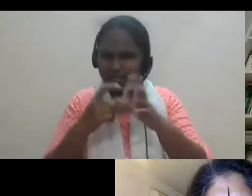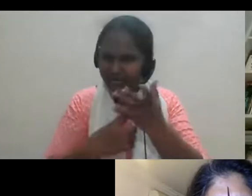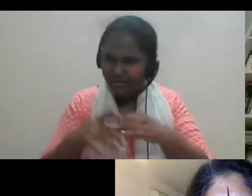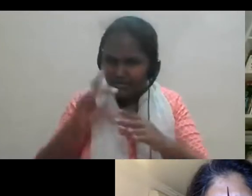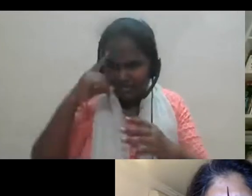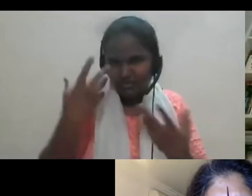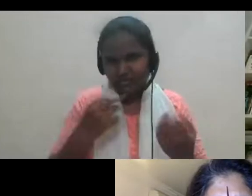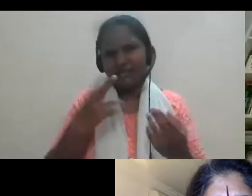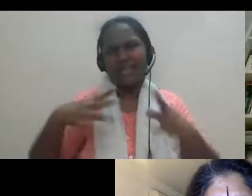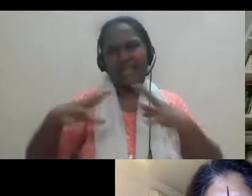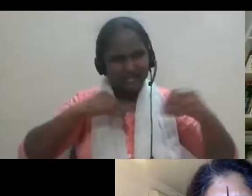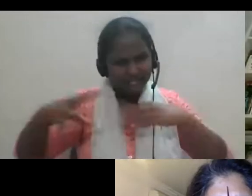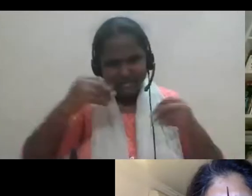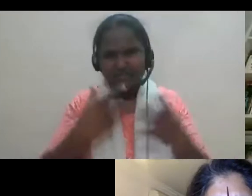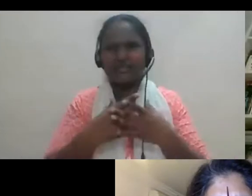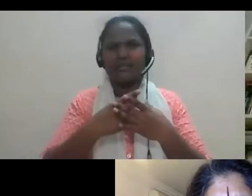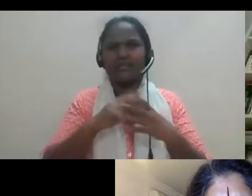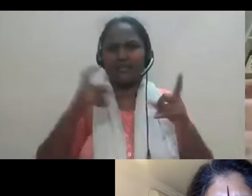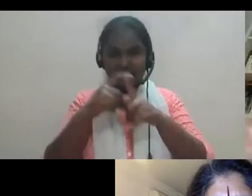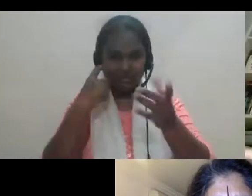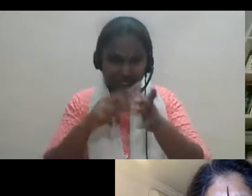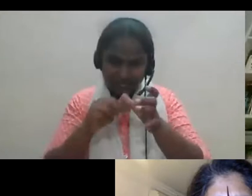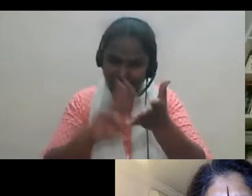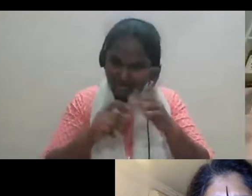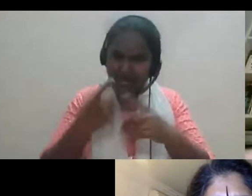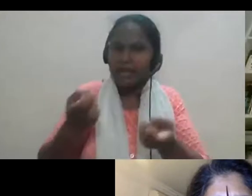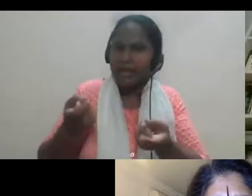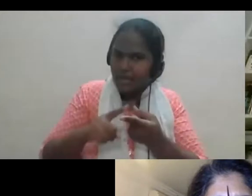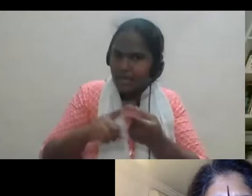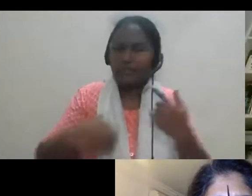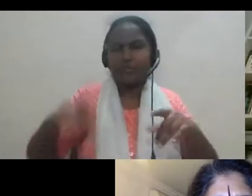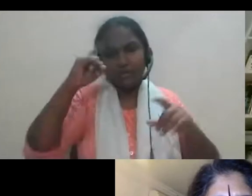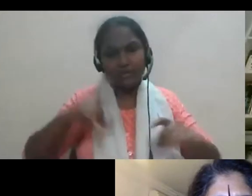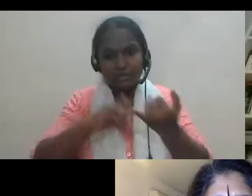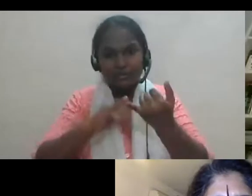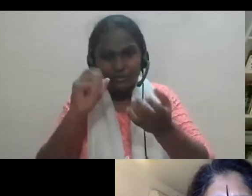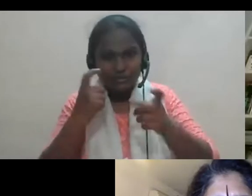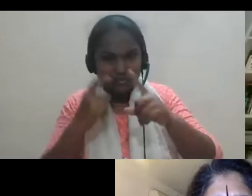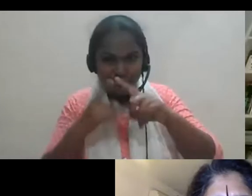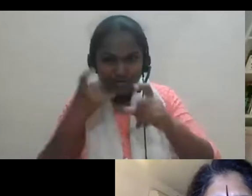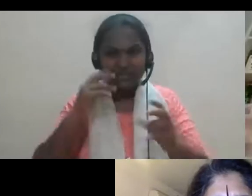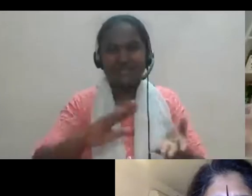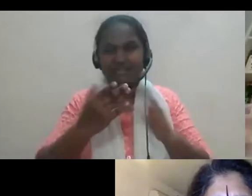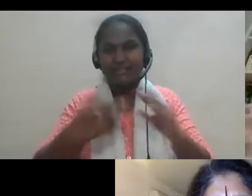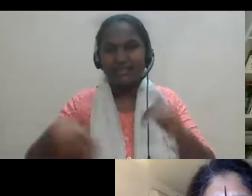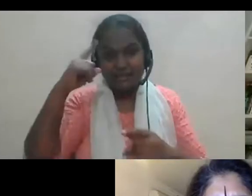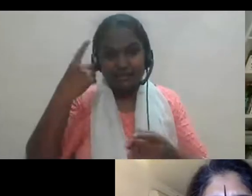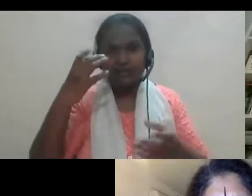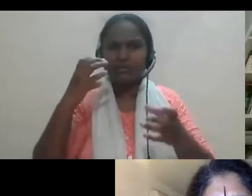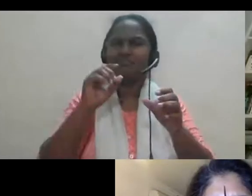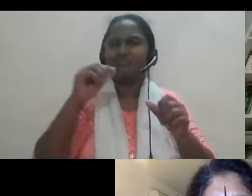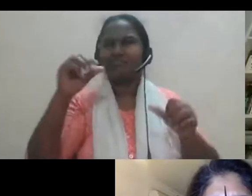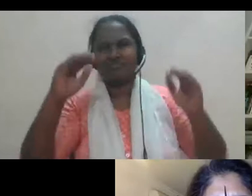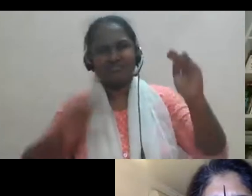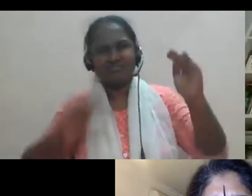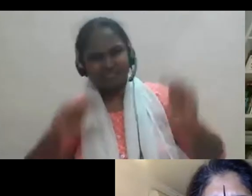or accepting certain dynamics that happen in our societies in terms of discrimination, for